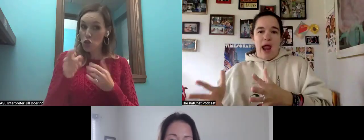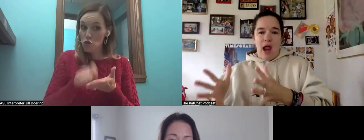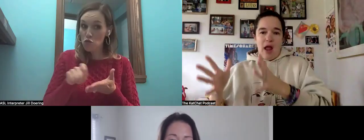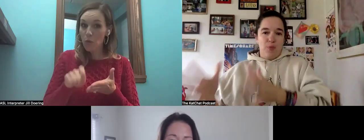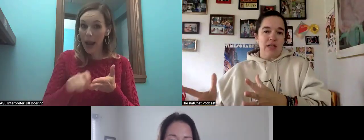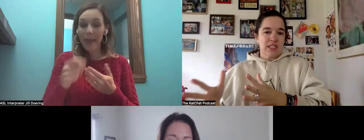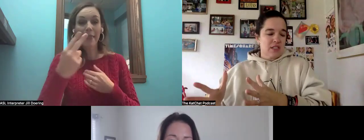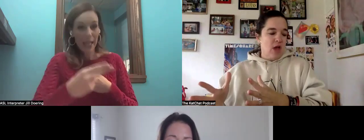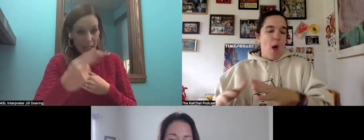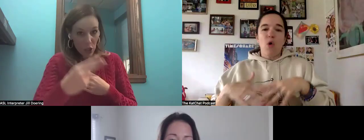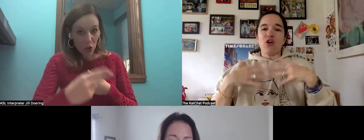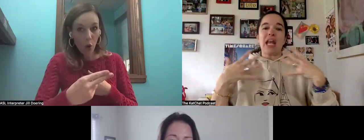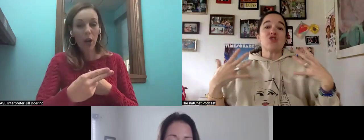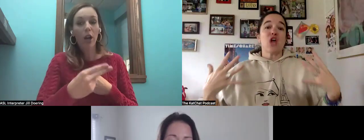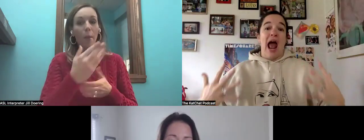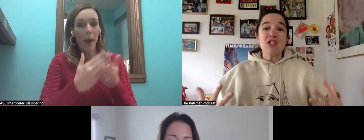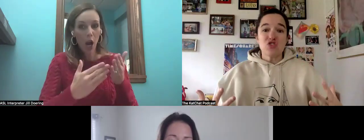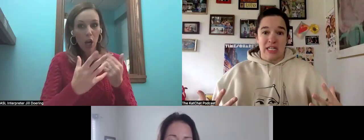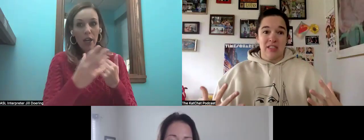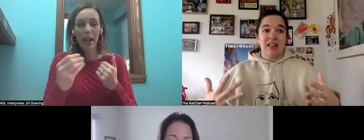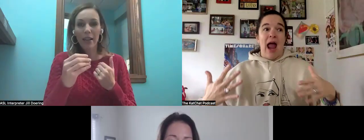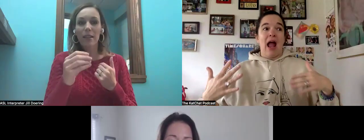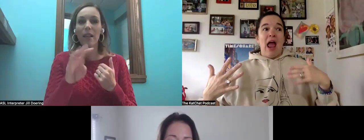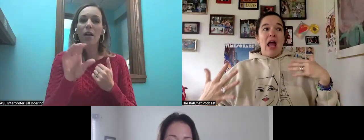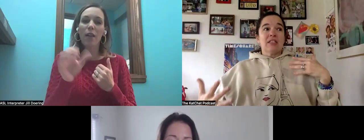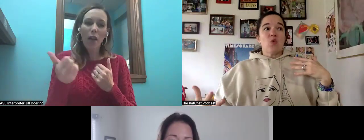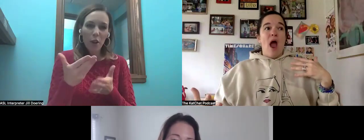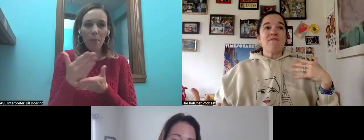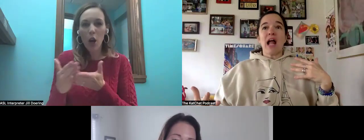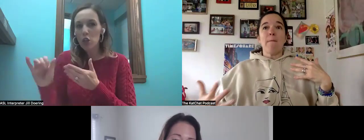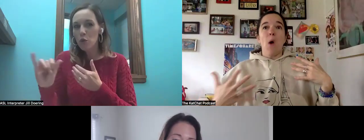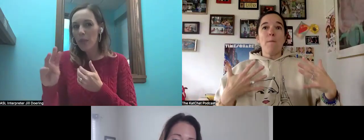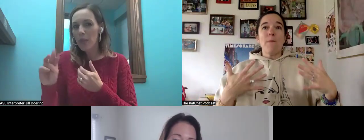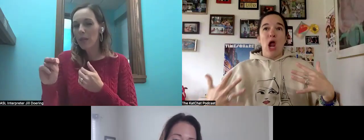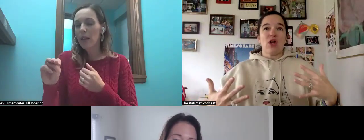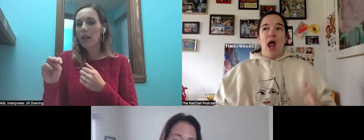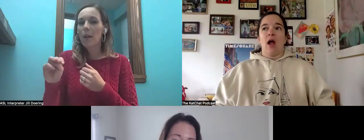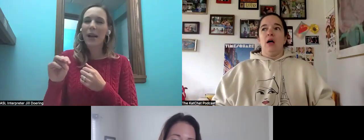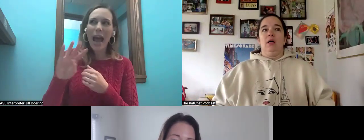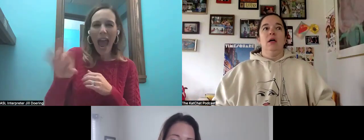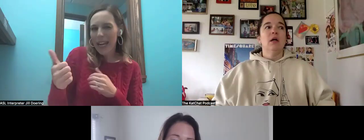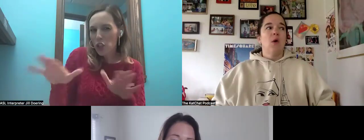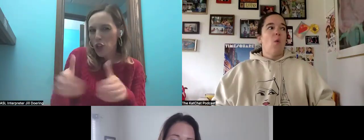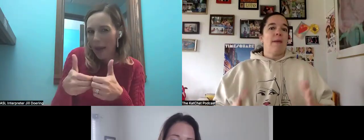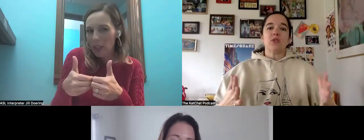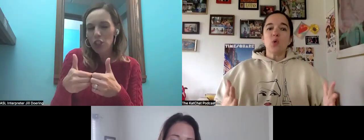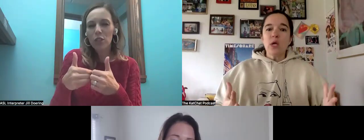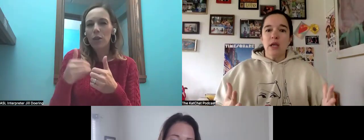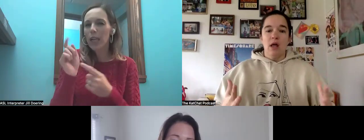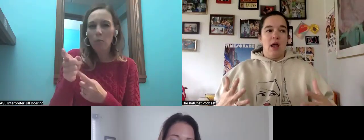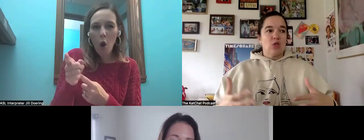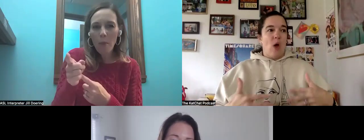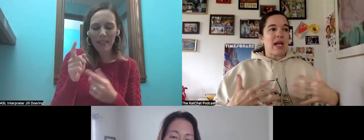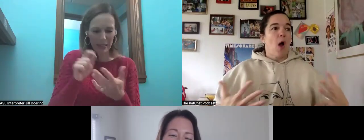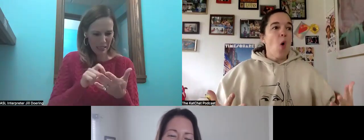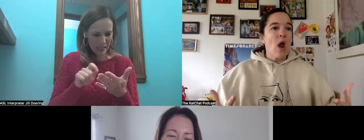and the part that were there any challenges? Like, did you have like a moment where you're like, what am I